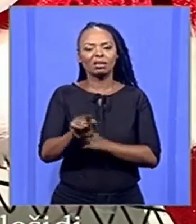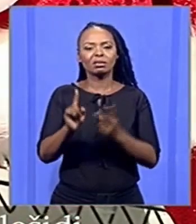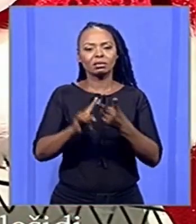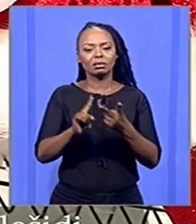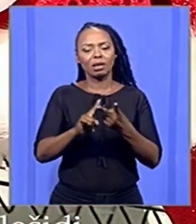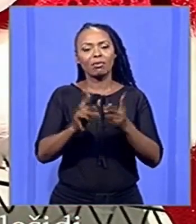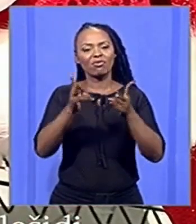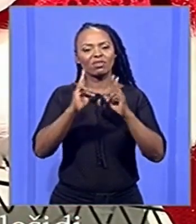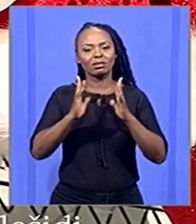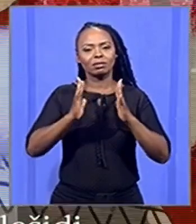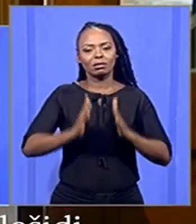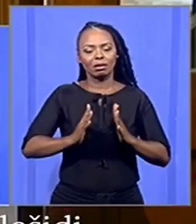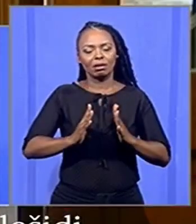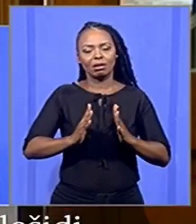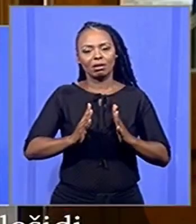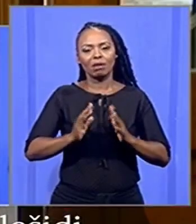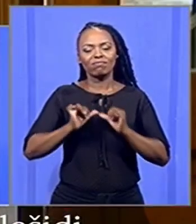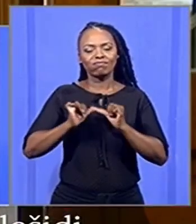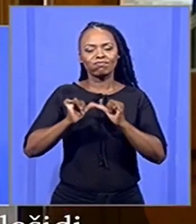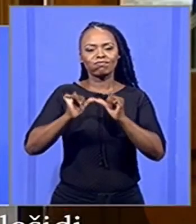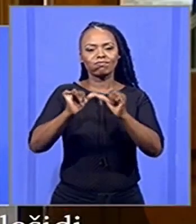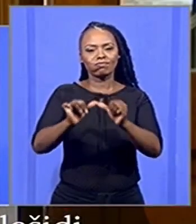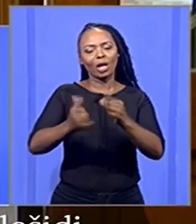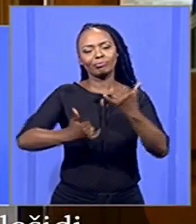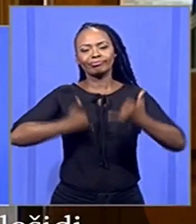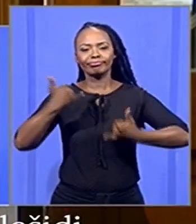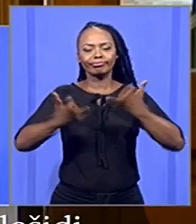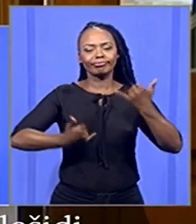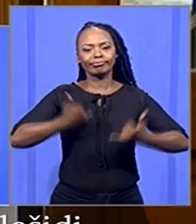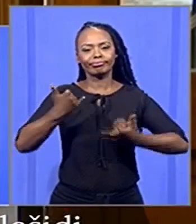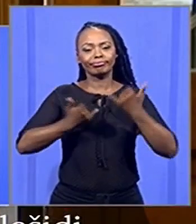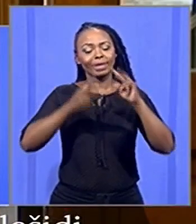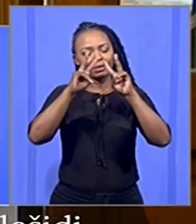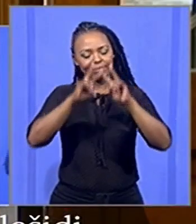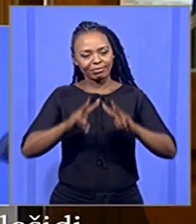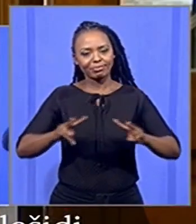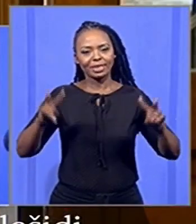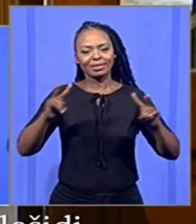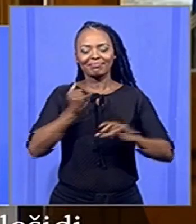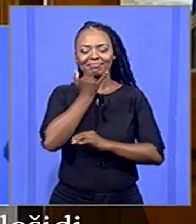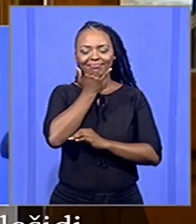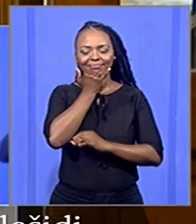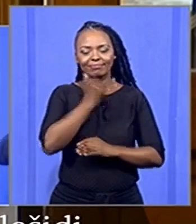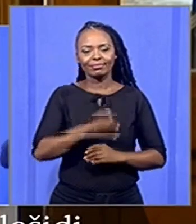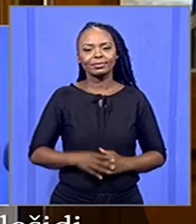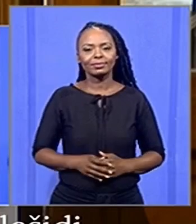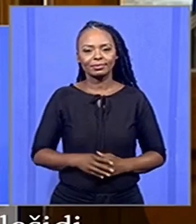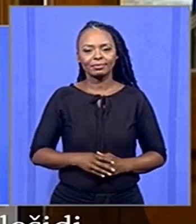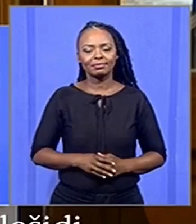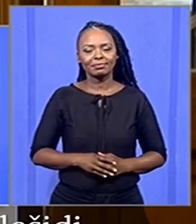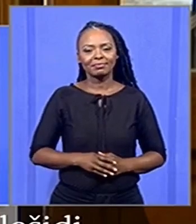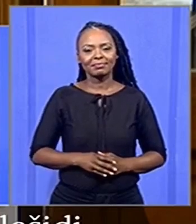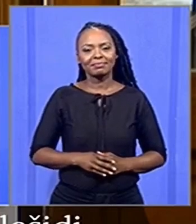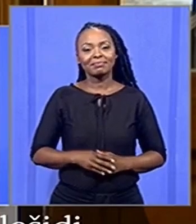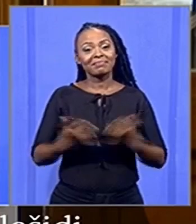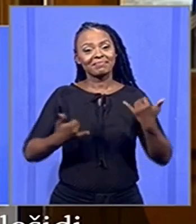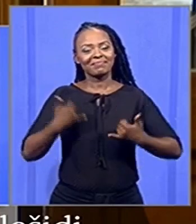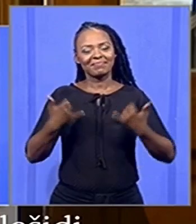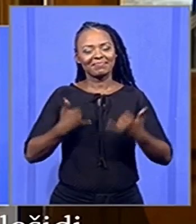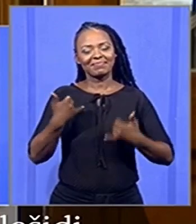our visitors everlasting joy, peace and happiness. Merry